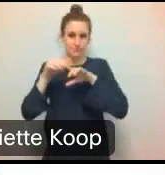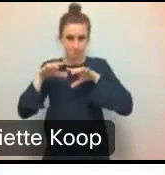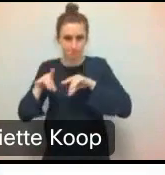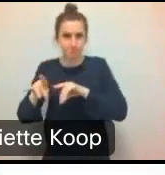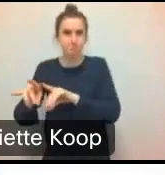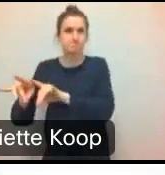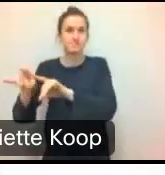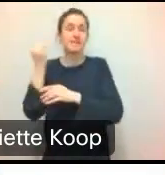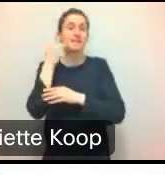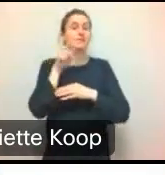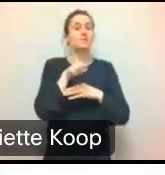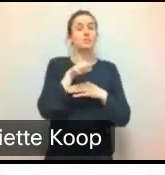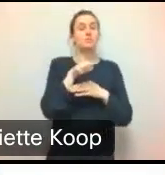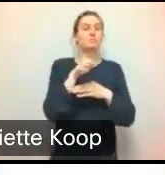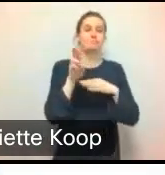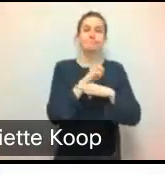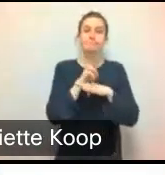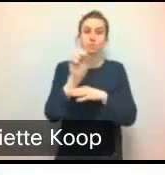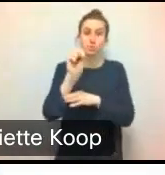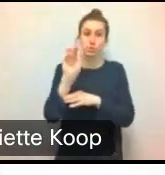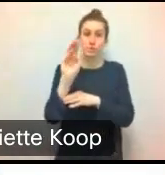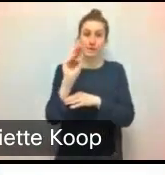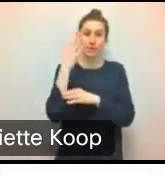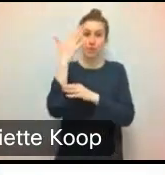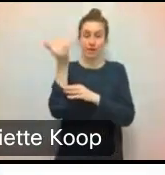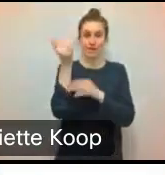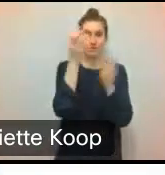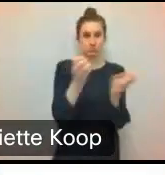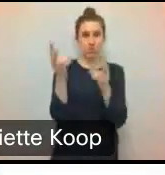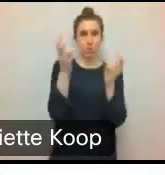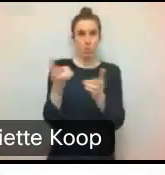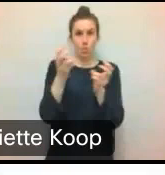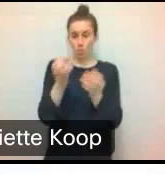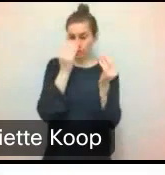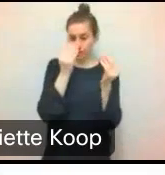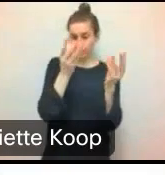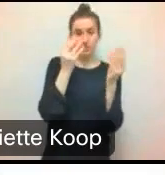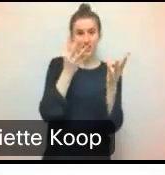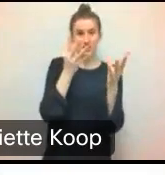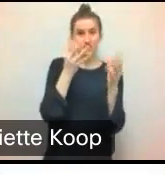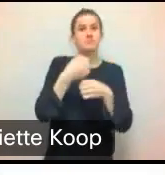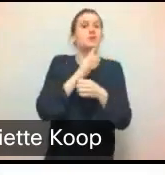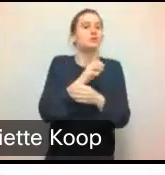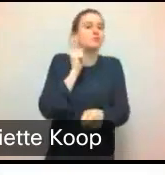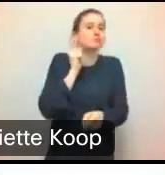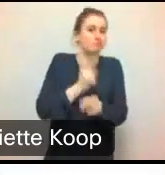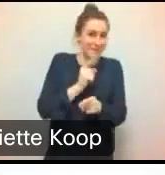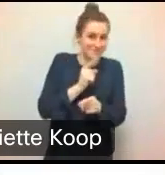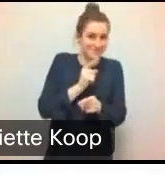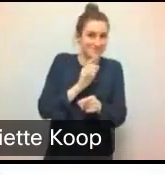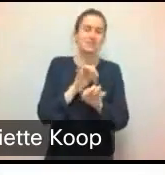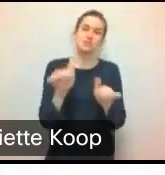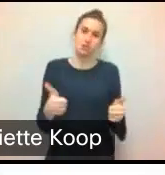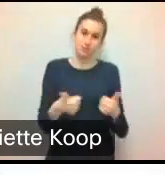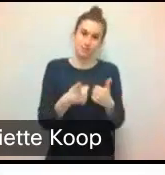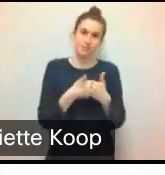social media, to pass along information that's accurate as much as possible. It is a challenge, and also